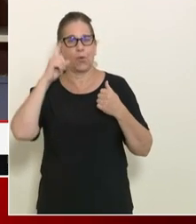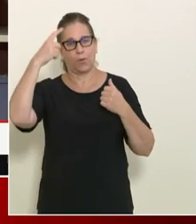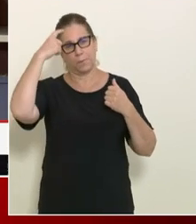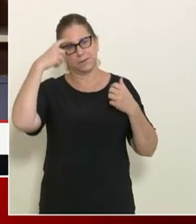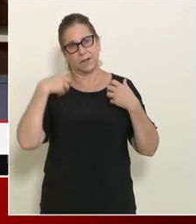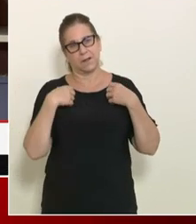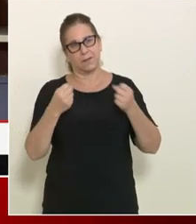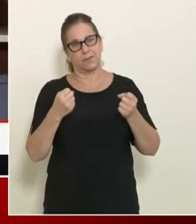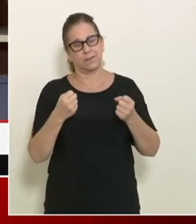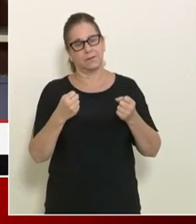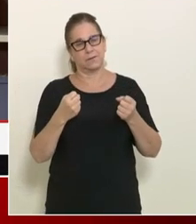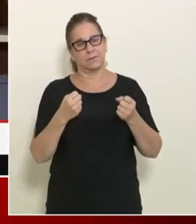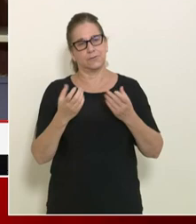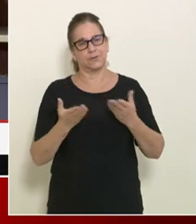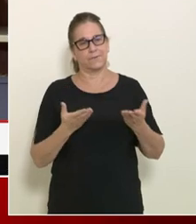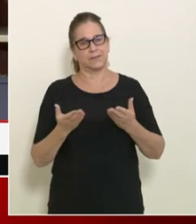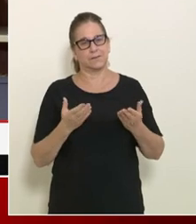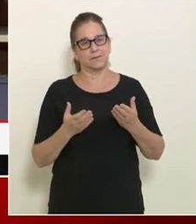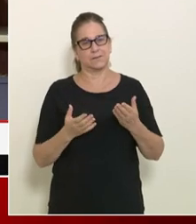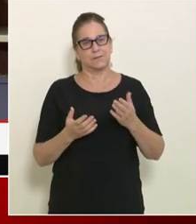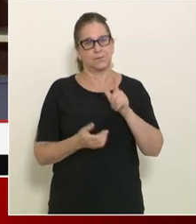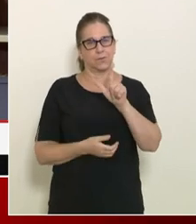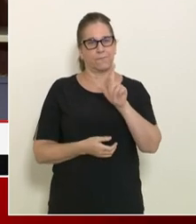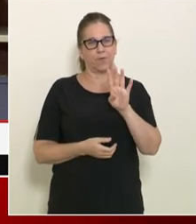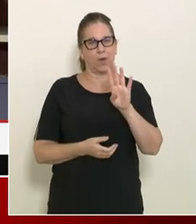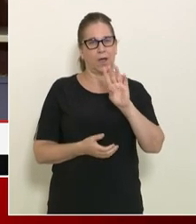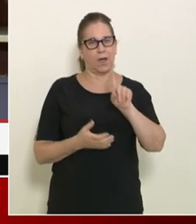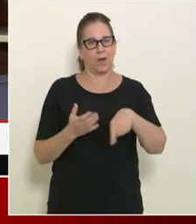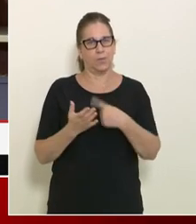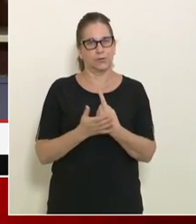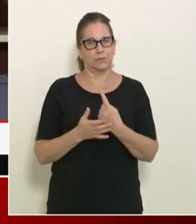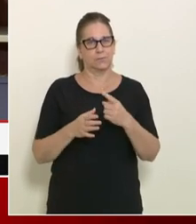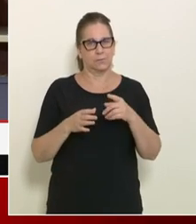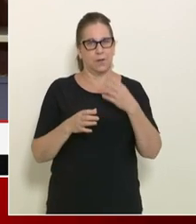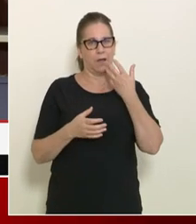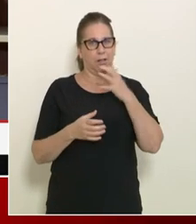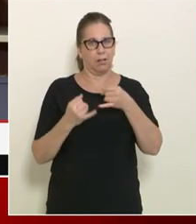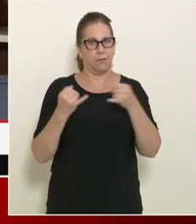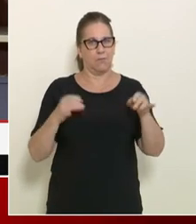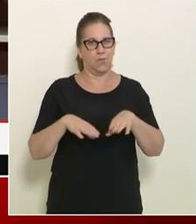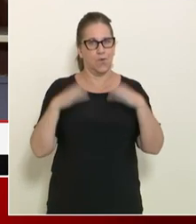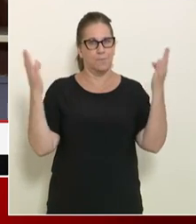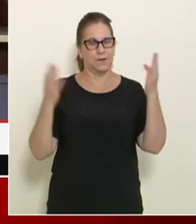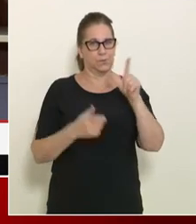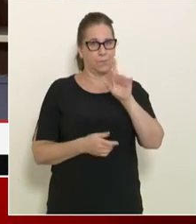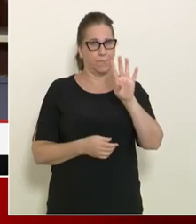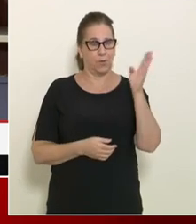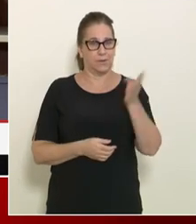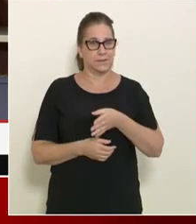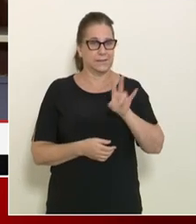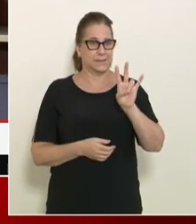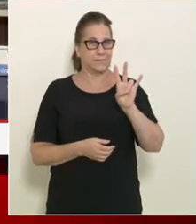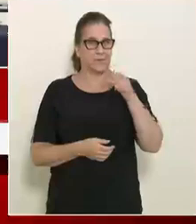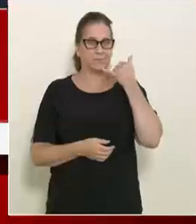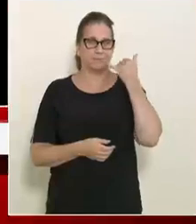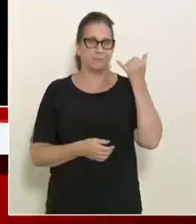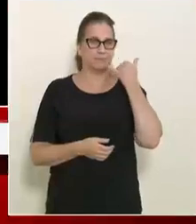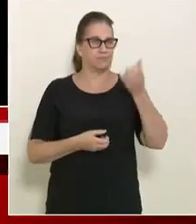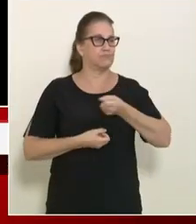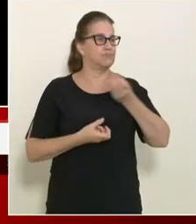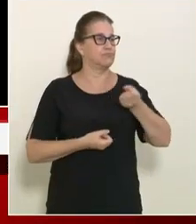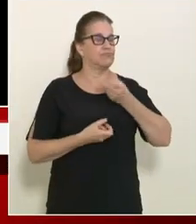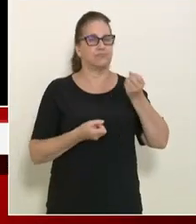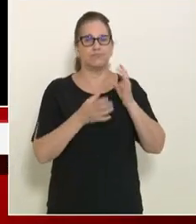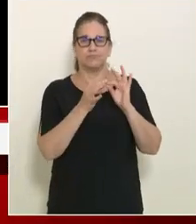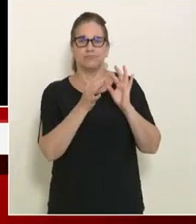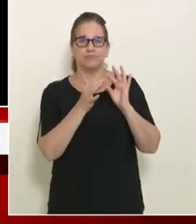health hotline that you can call at any hour of the day, any day of the week. The hotline